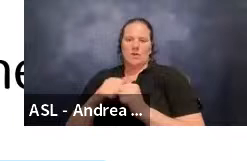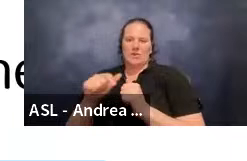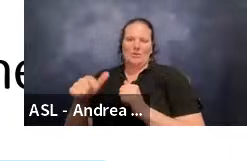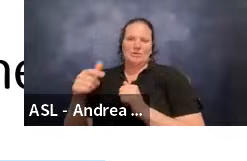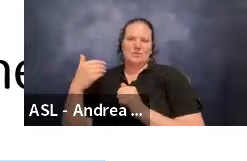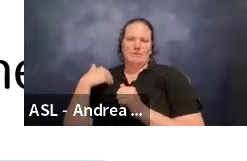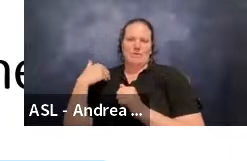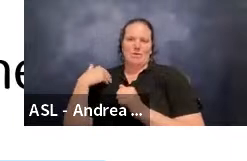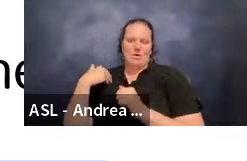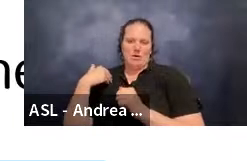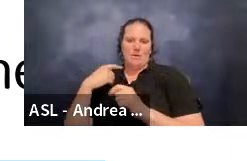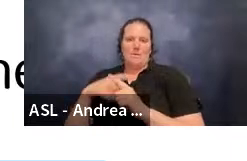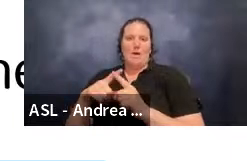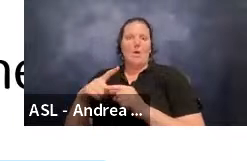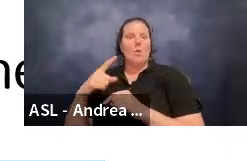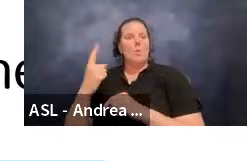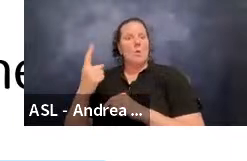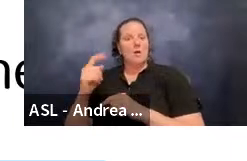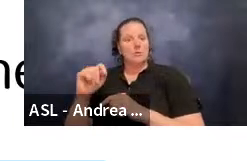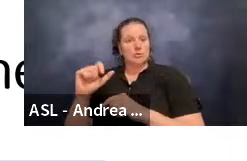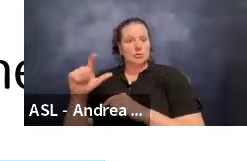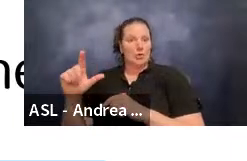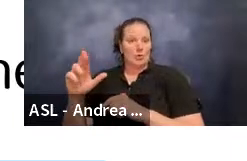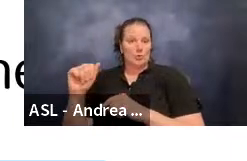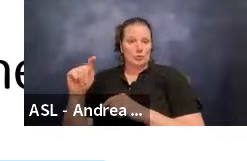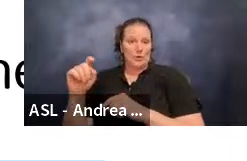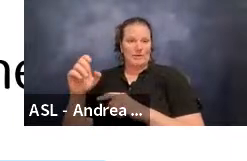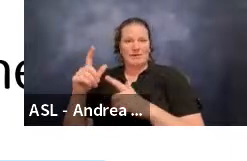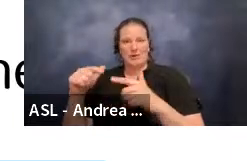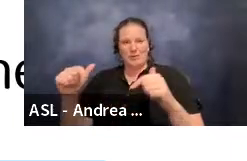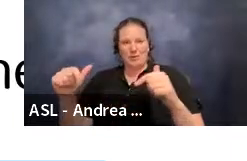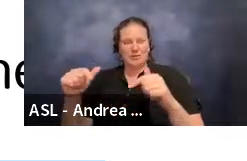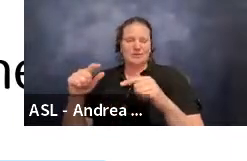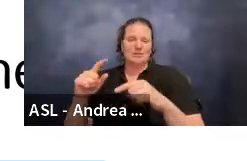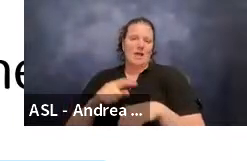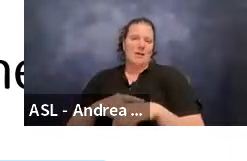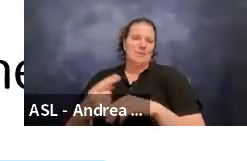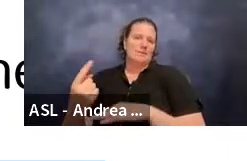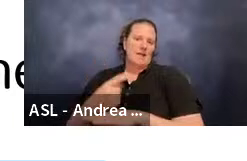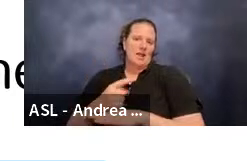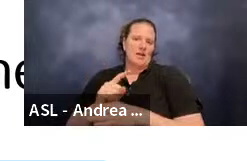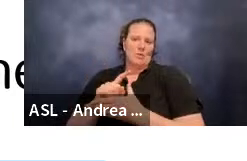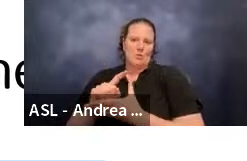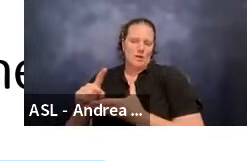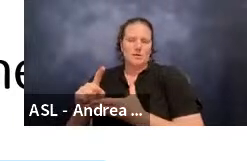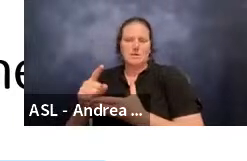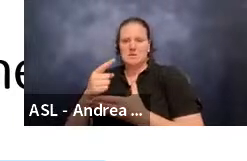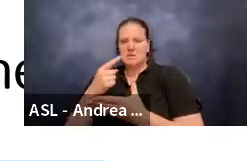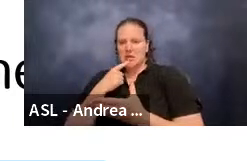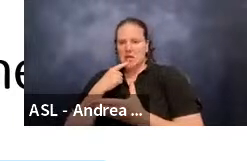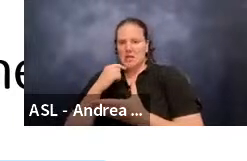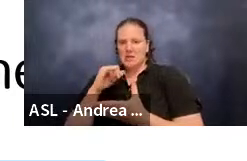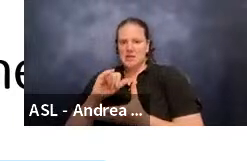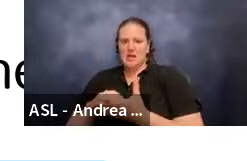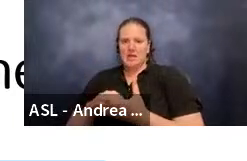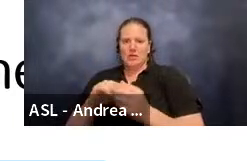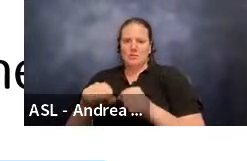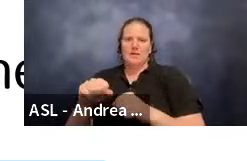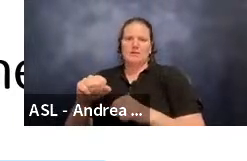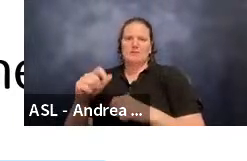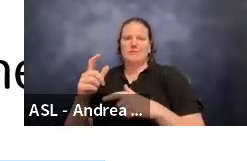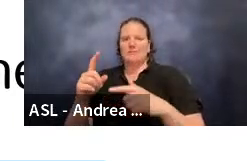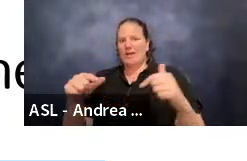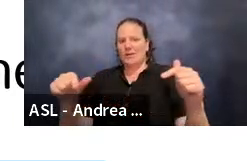earlier. But one is the toll rate variability by time of day and day of week. So that's really saying that there could be variable toll